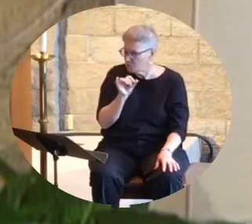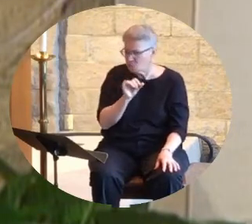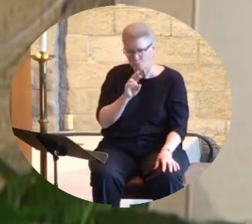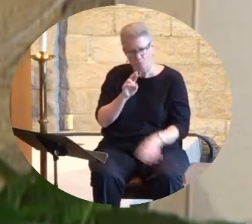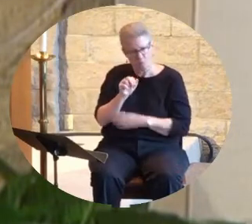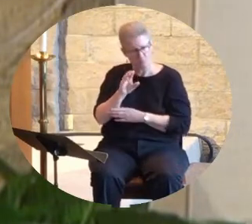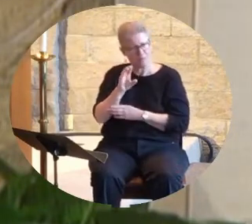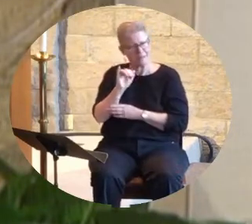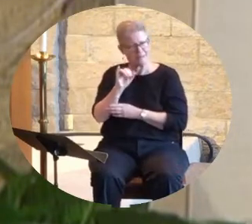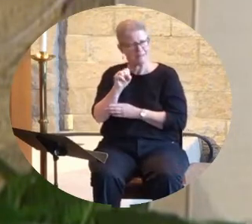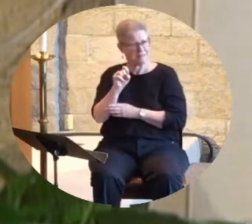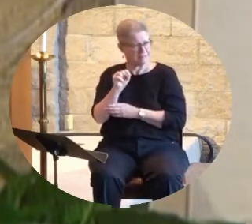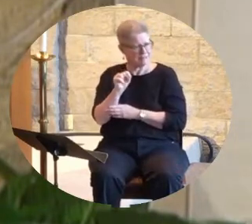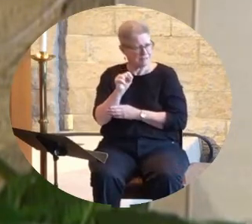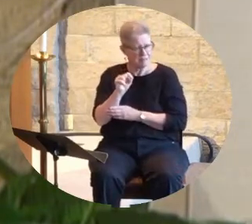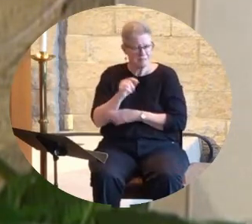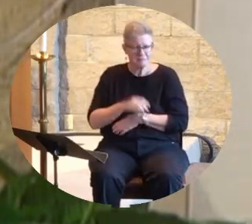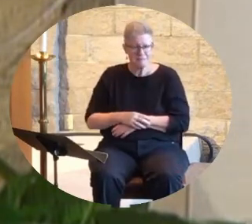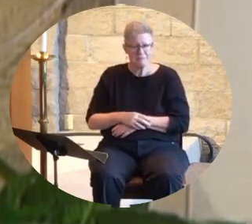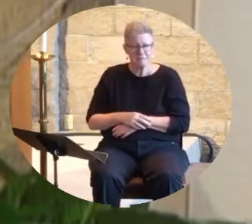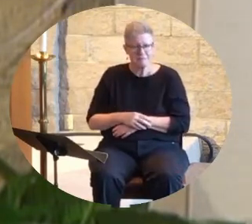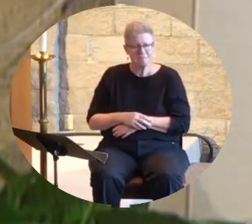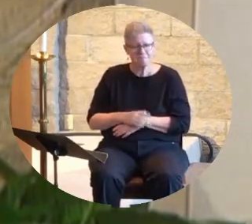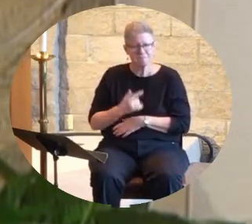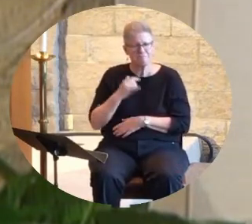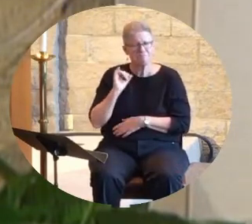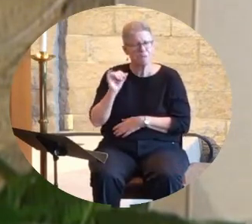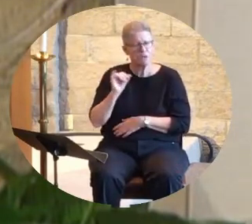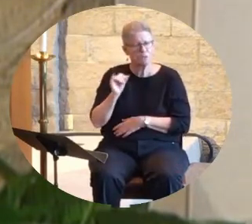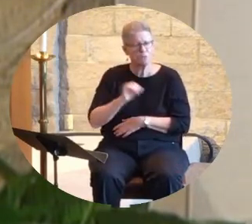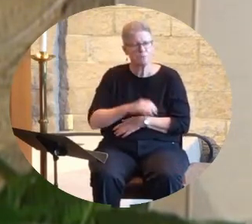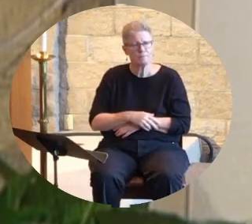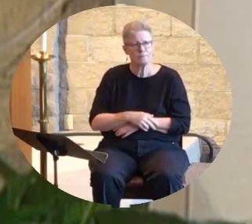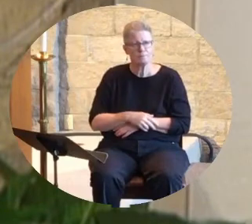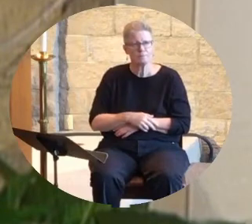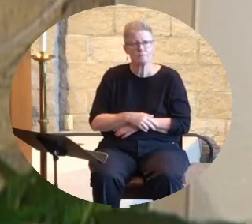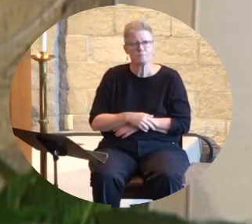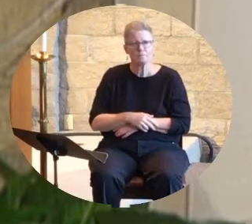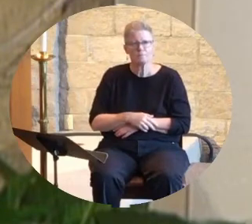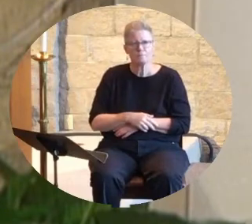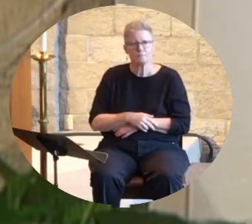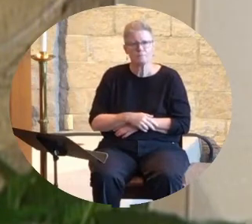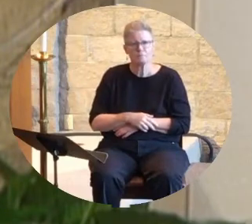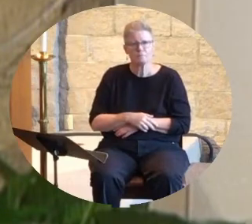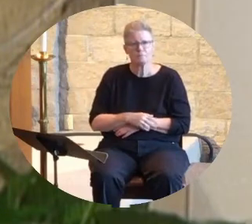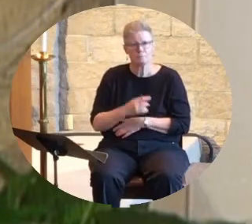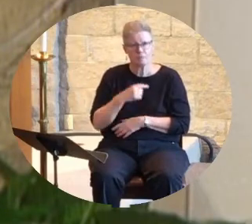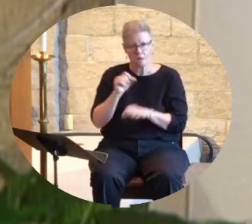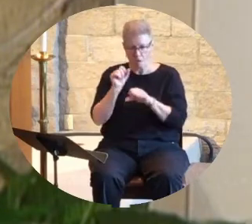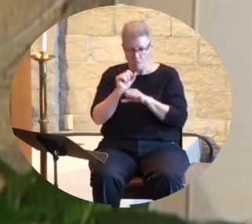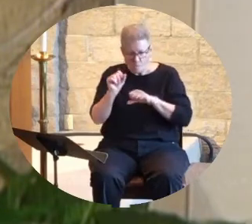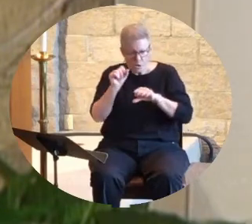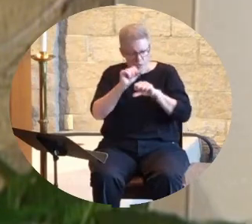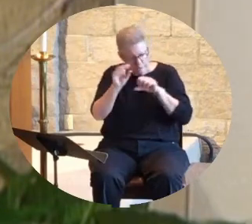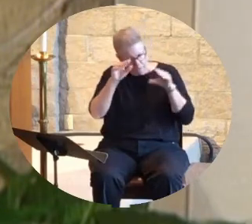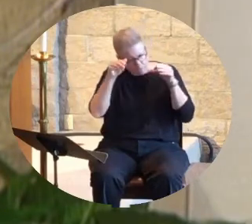racist. I too am a racist. And working on becoming an